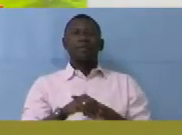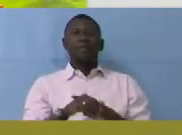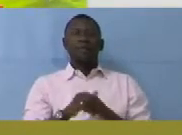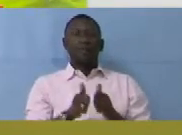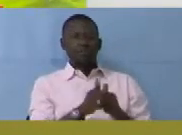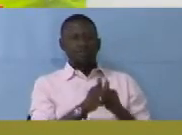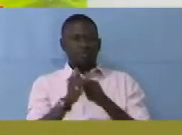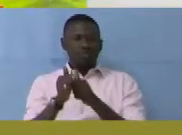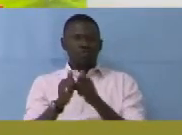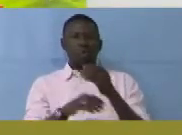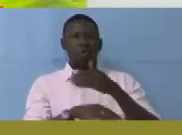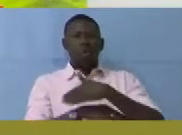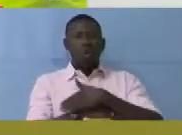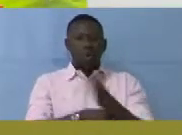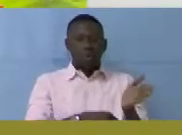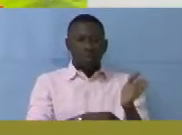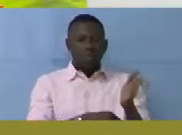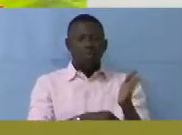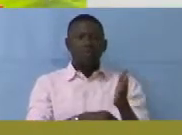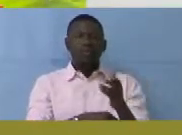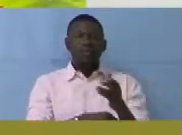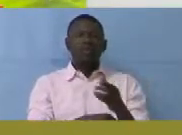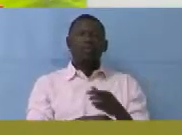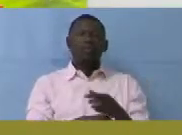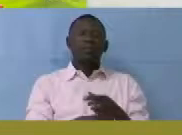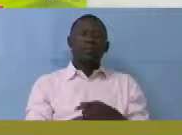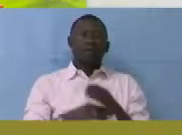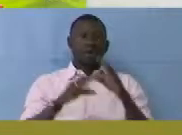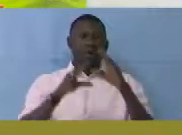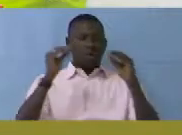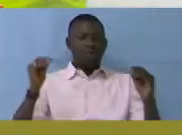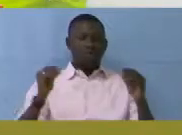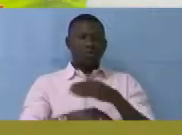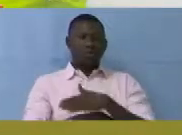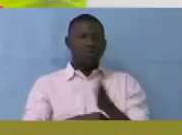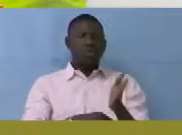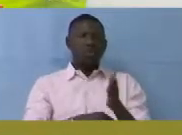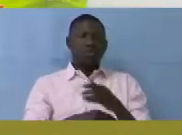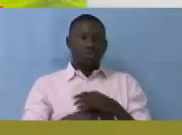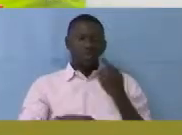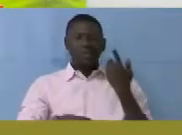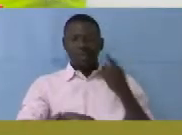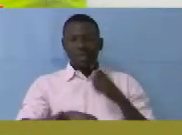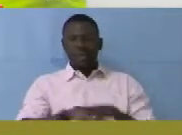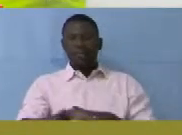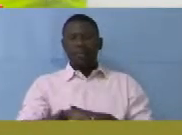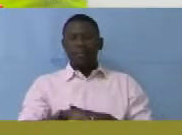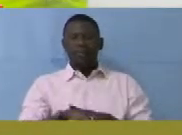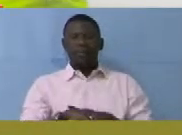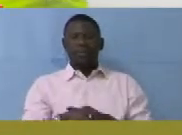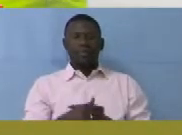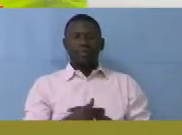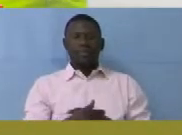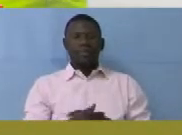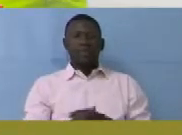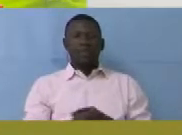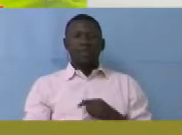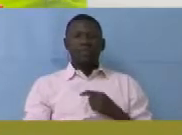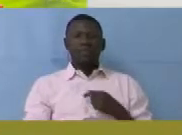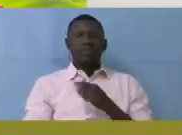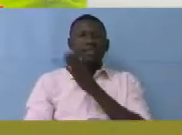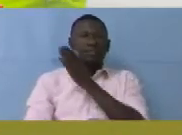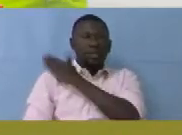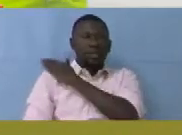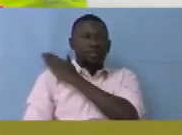door. Wato ala oddly wala mala kantarlalti mala bunda yenekan. So he tapped my back here. And